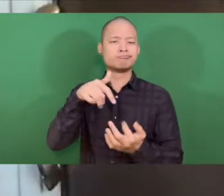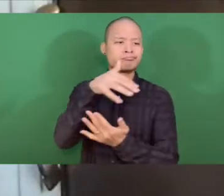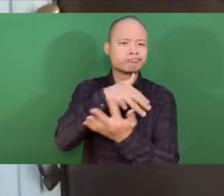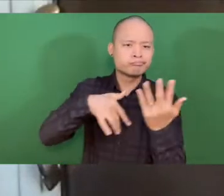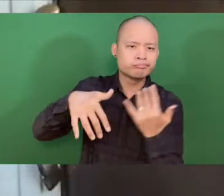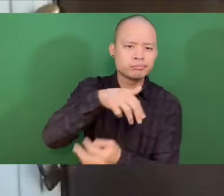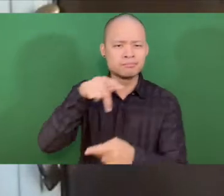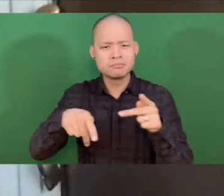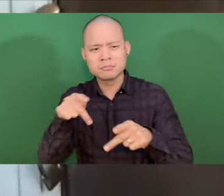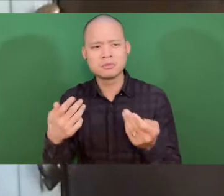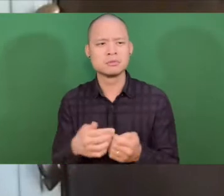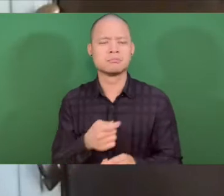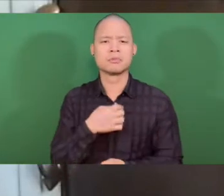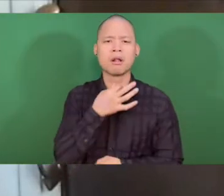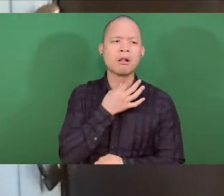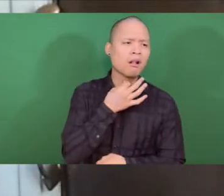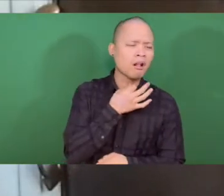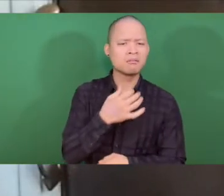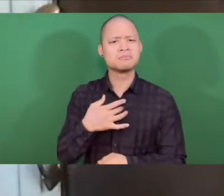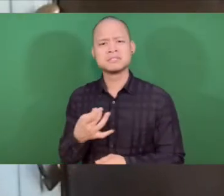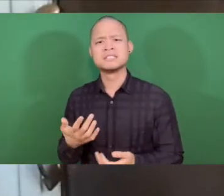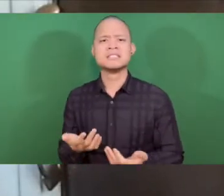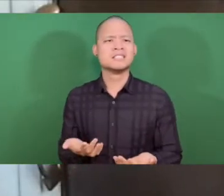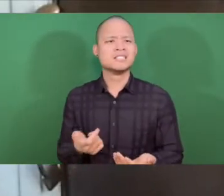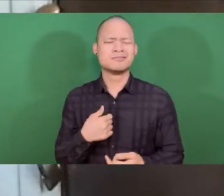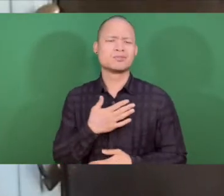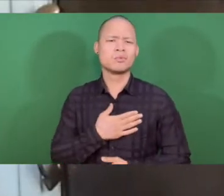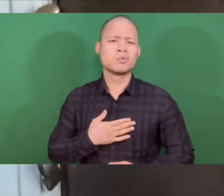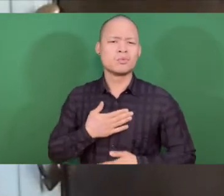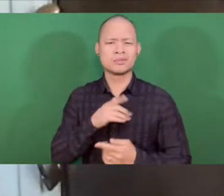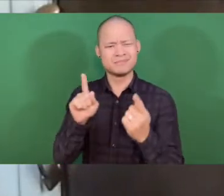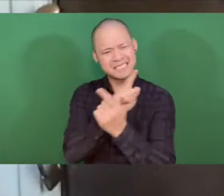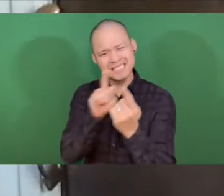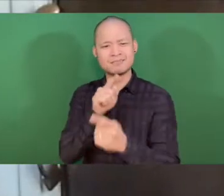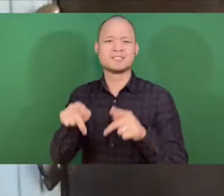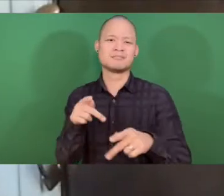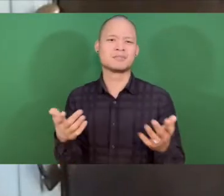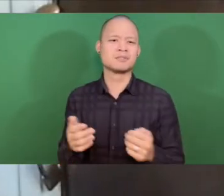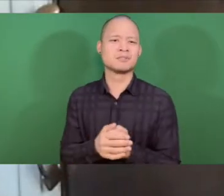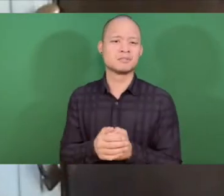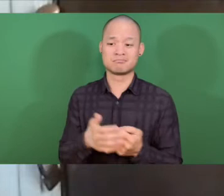gregarious and curious, and I really enjoy meeting